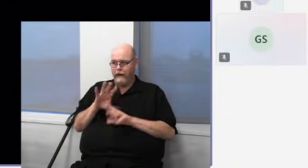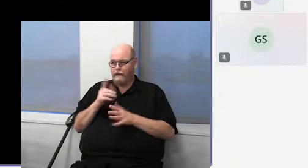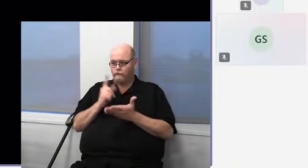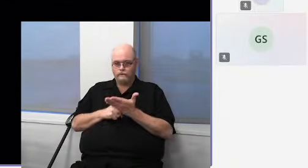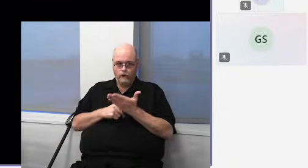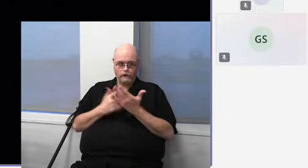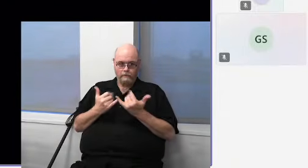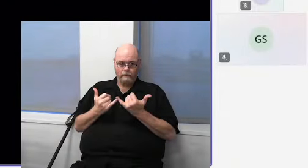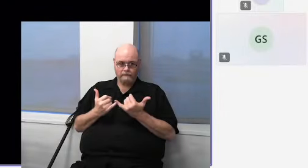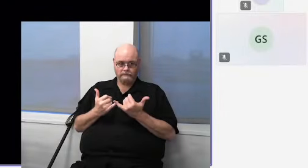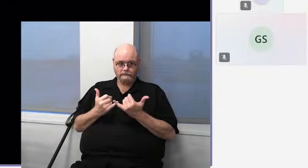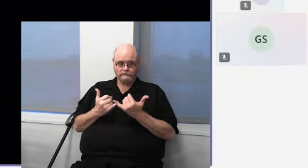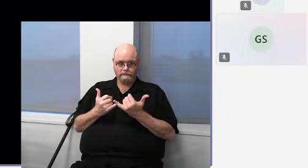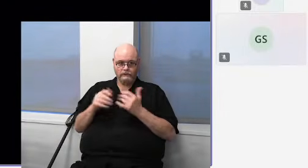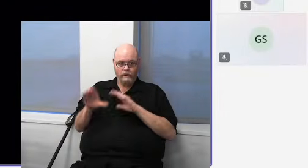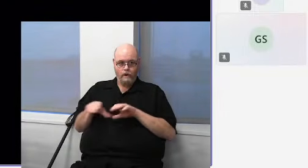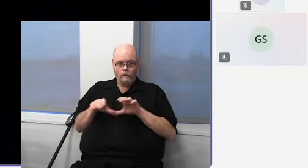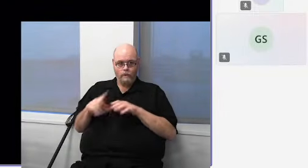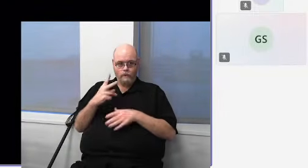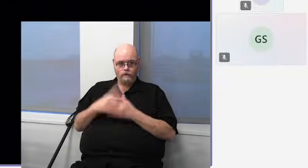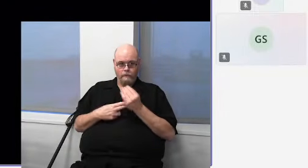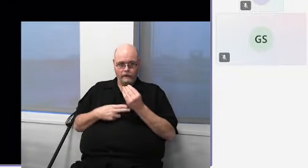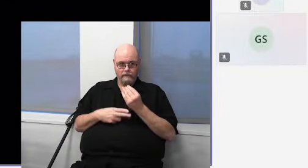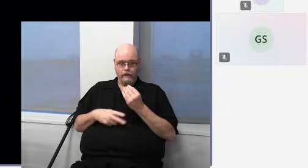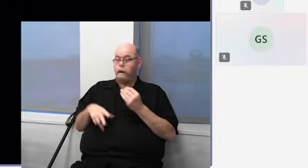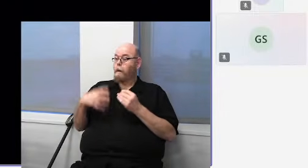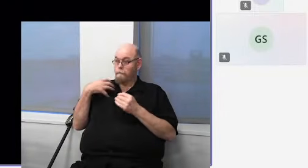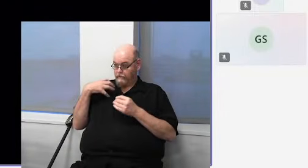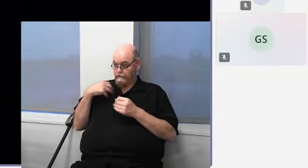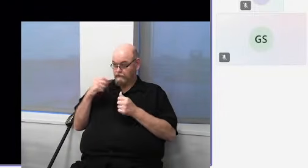is made. I don't want to have argument right now. It's too late in the day.